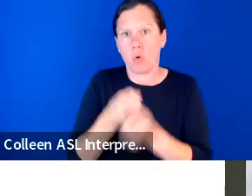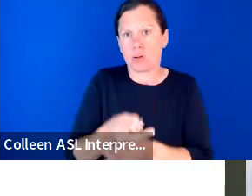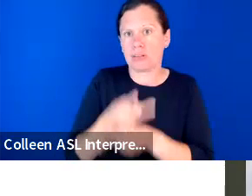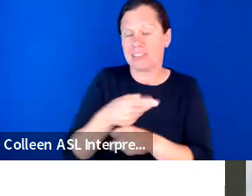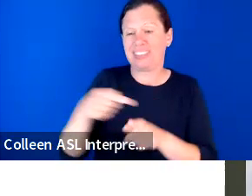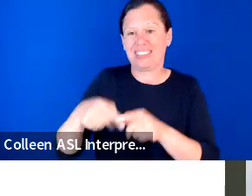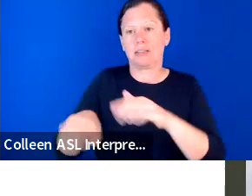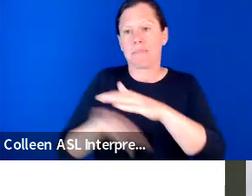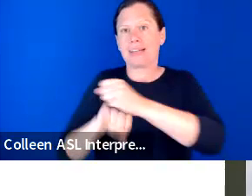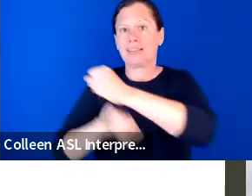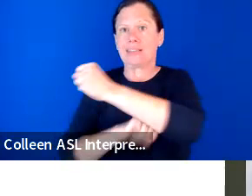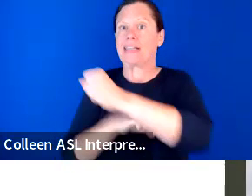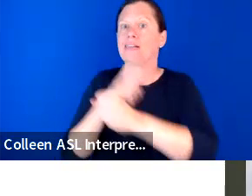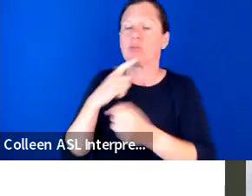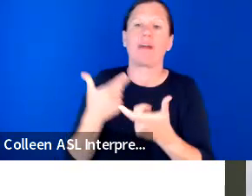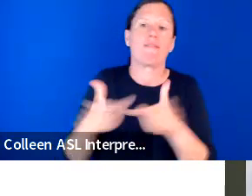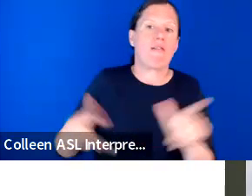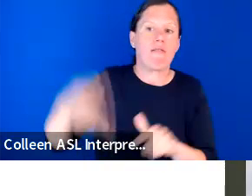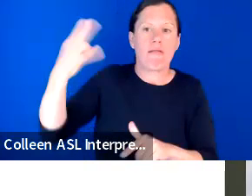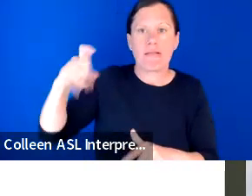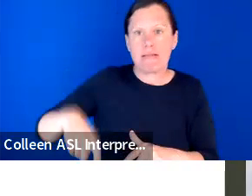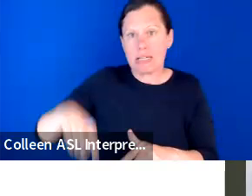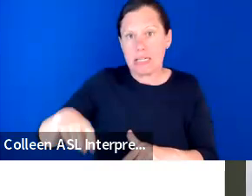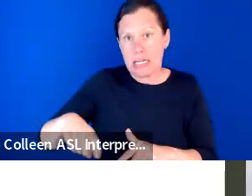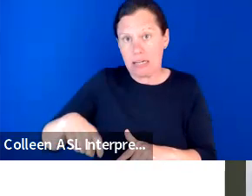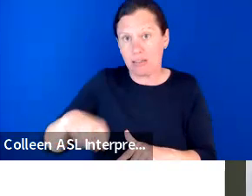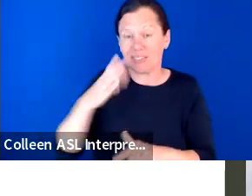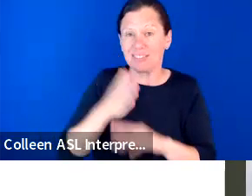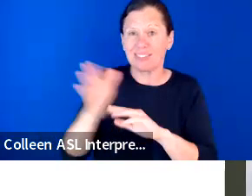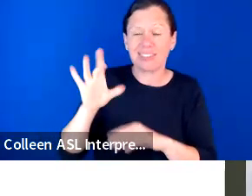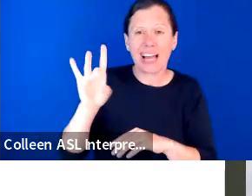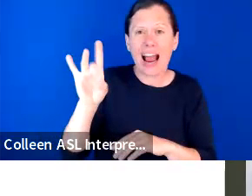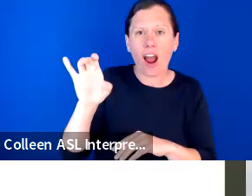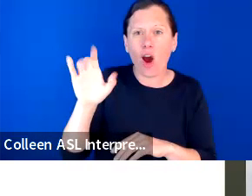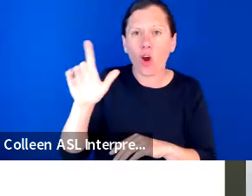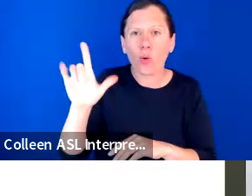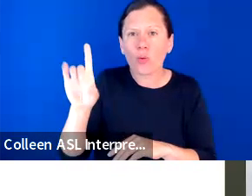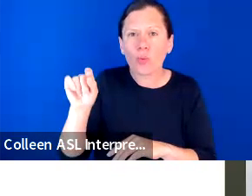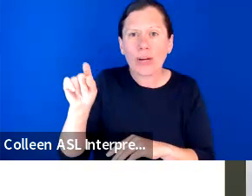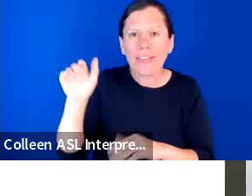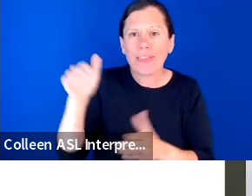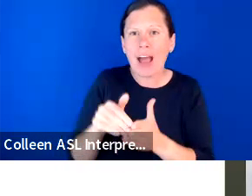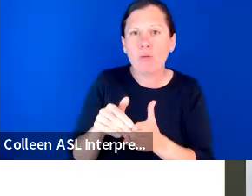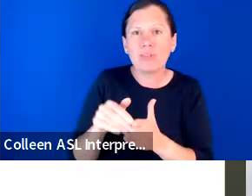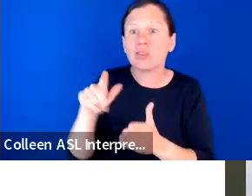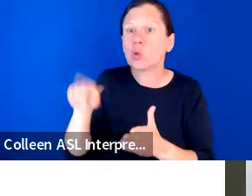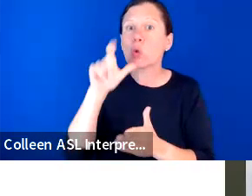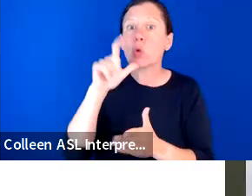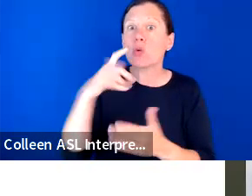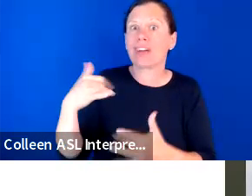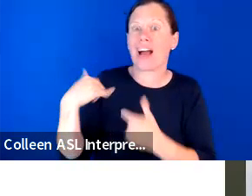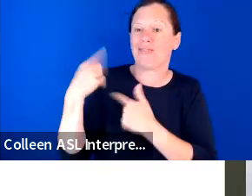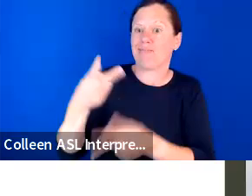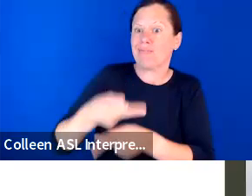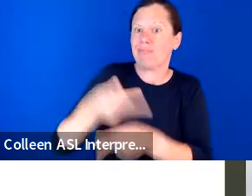of the population. We want to share a couple of stories from Washingtonians who are getting the kind of help that Walk Cares is